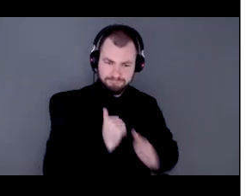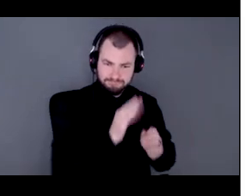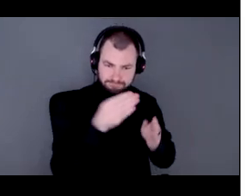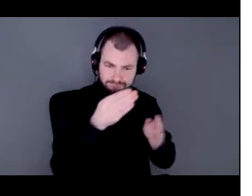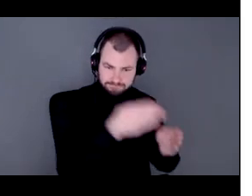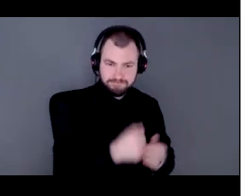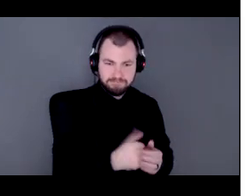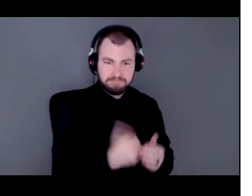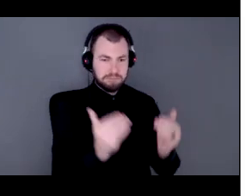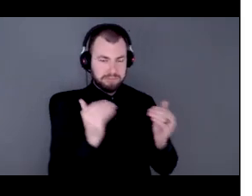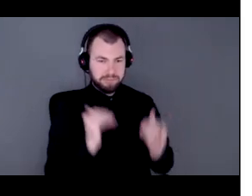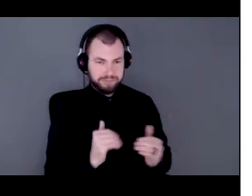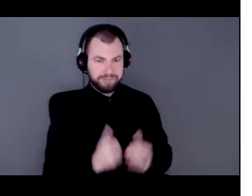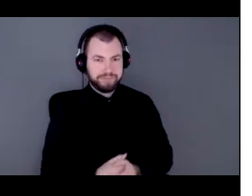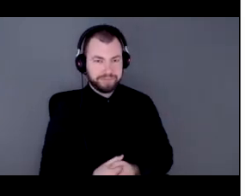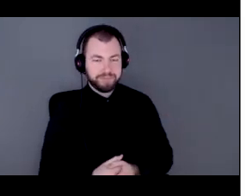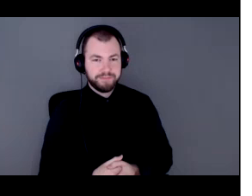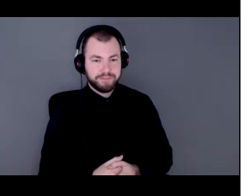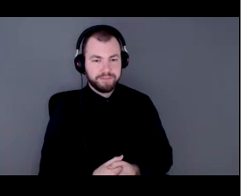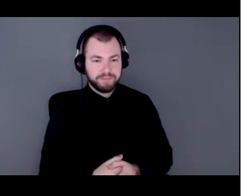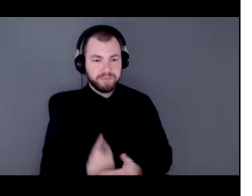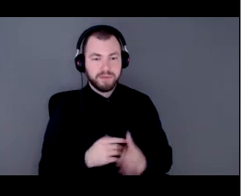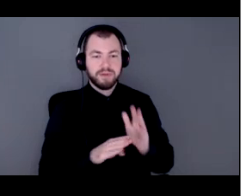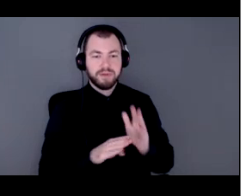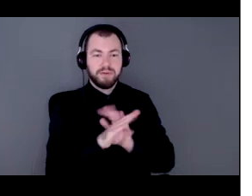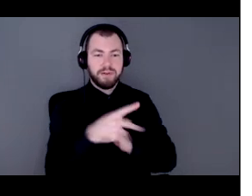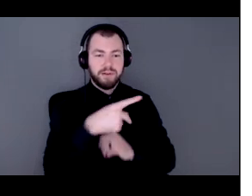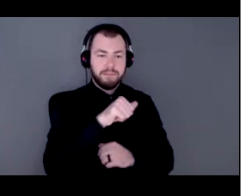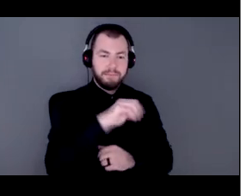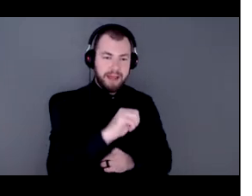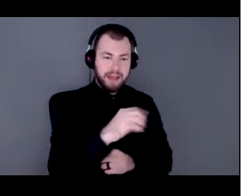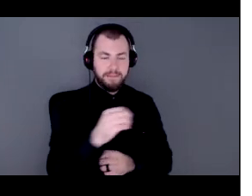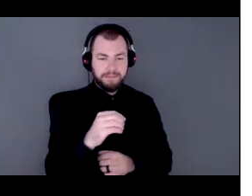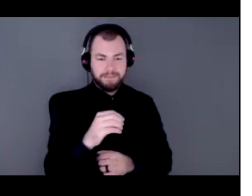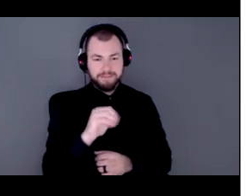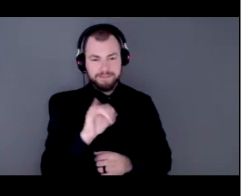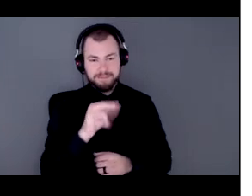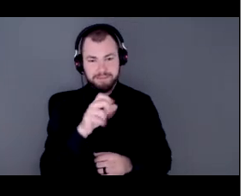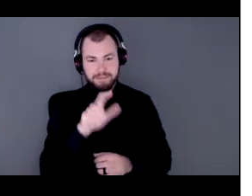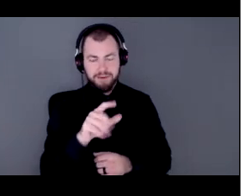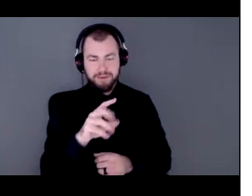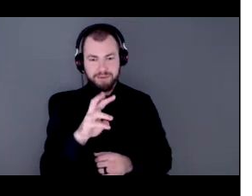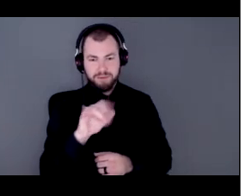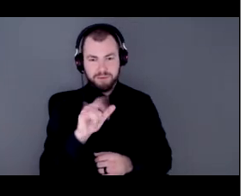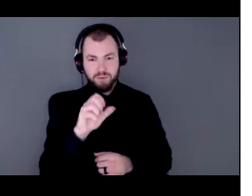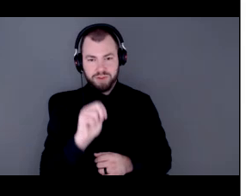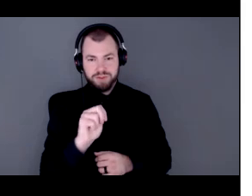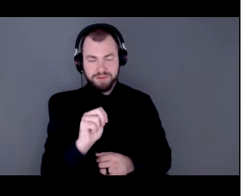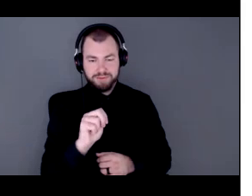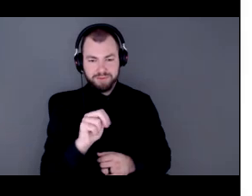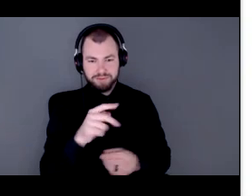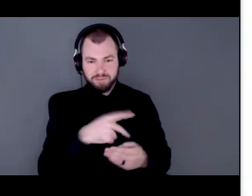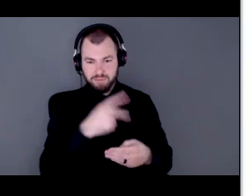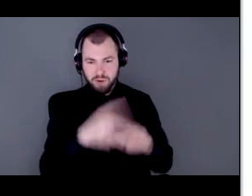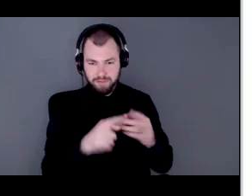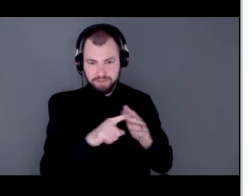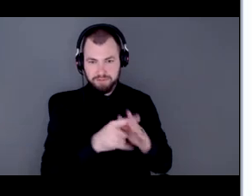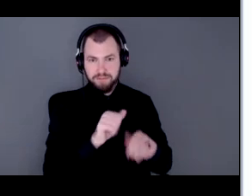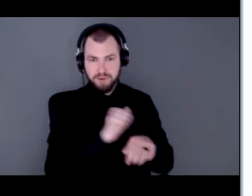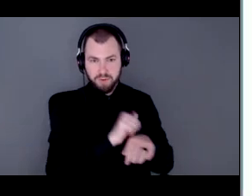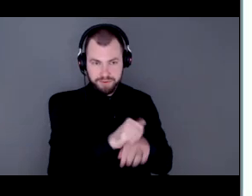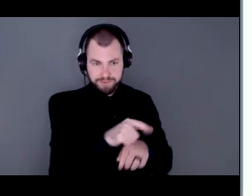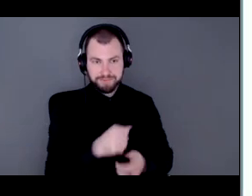the Pam and D. Michael Wilson Plastic Free Waters Program to begin this work. Next slide.